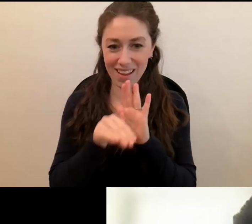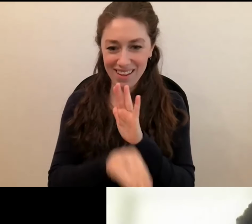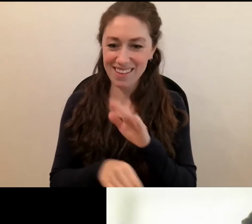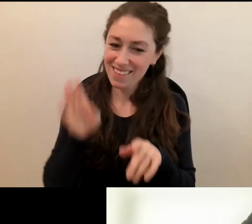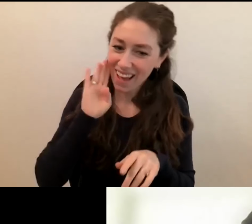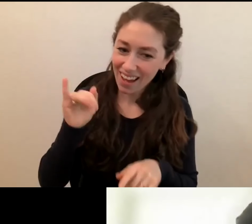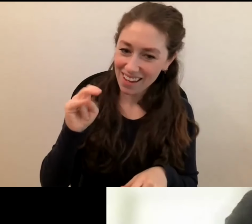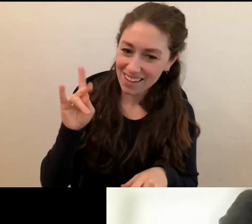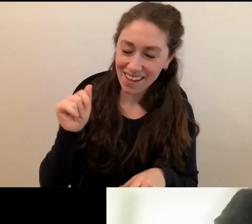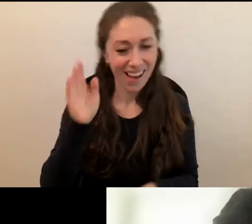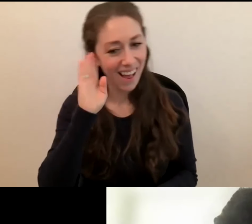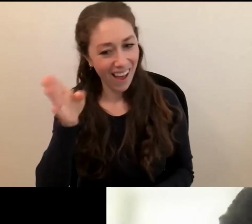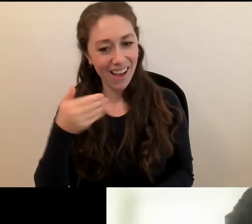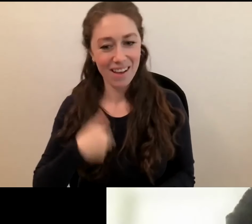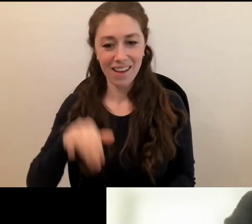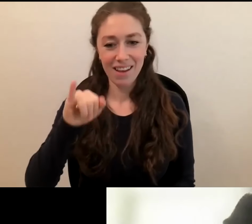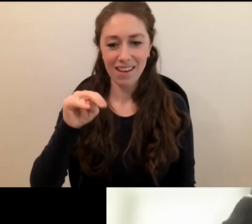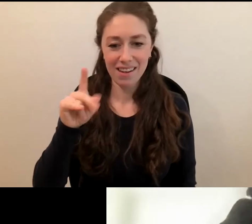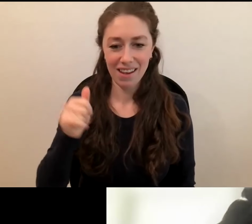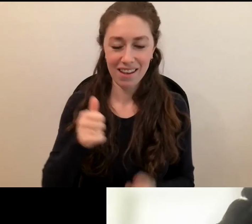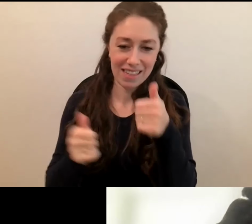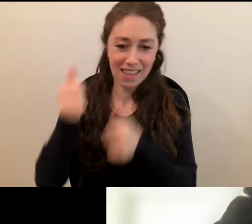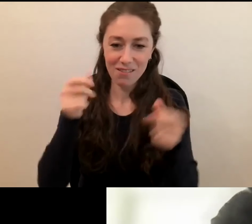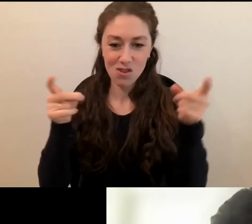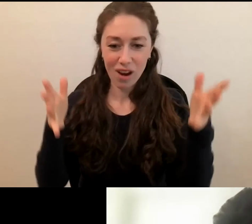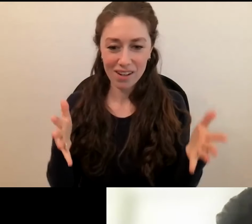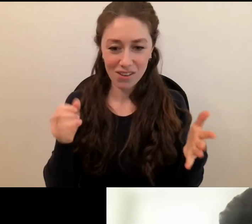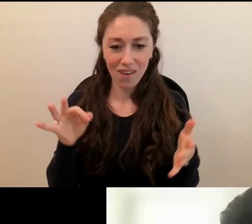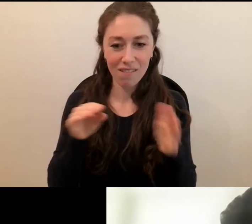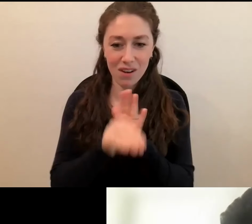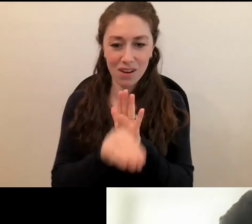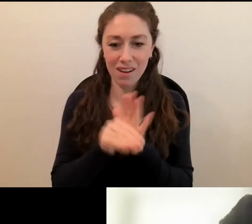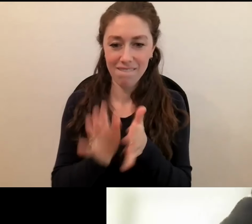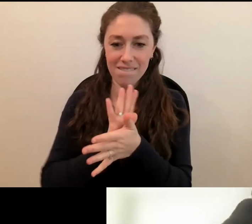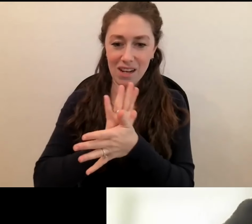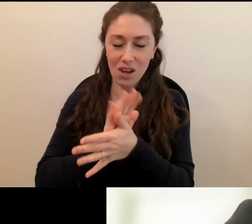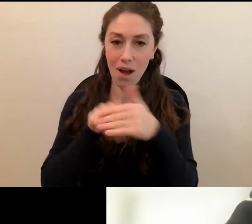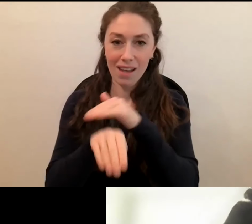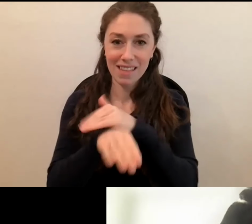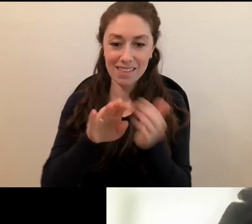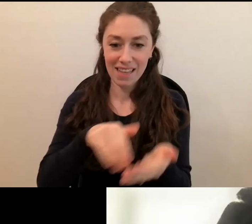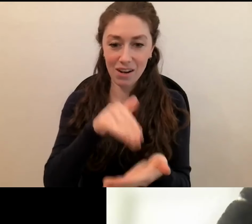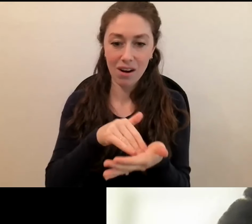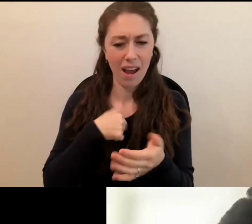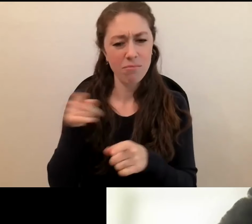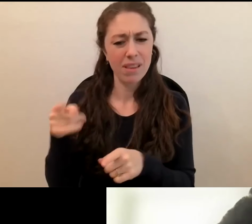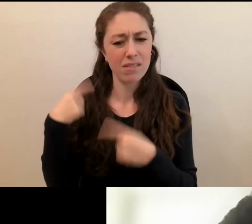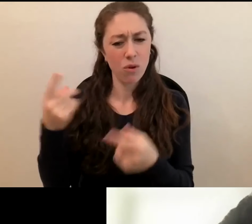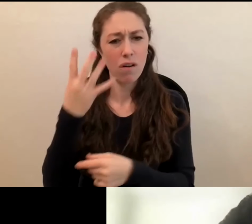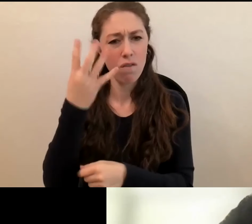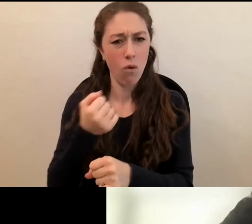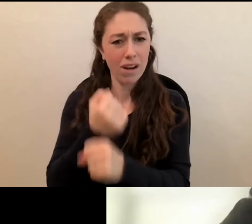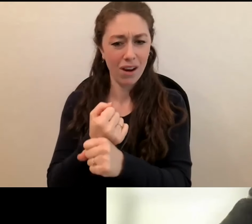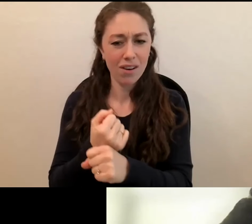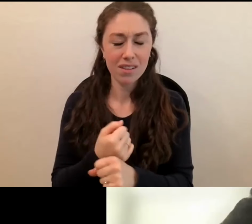Hey, I'm India. I'm the executive director of New Orleans Video Access Center. I've been there for about 4 years, and